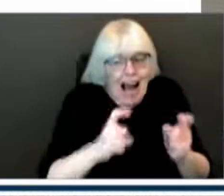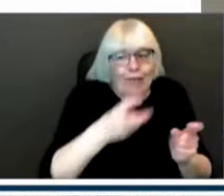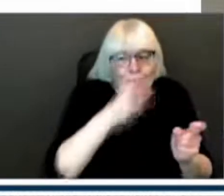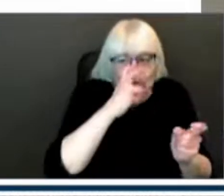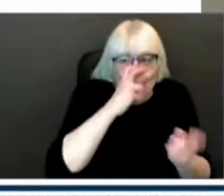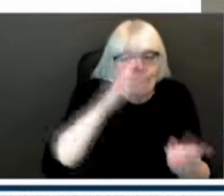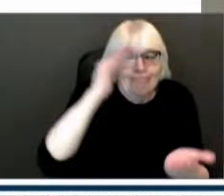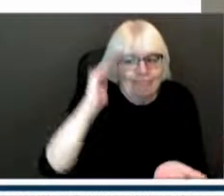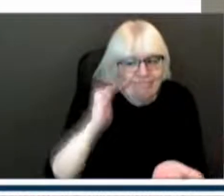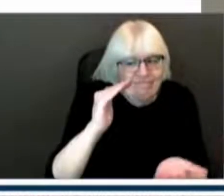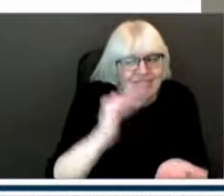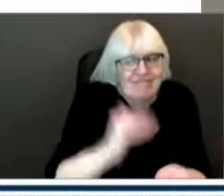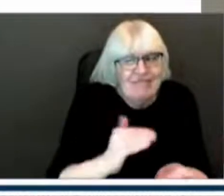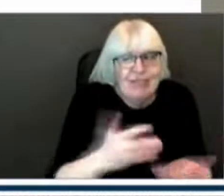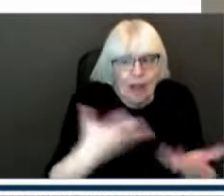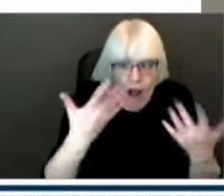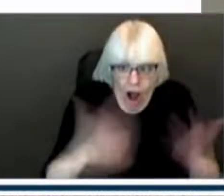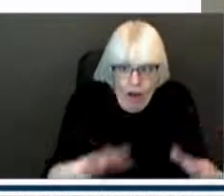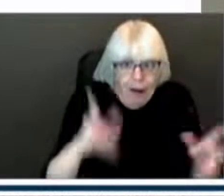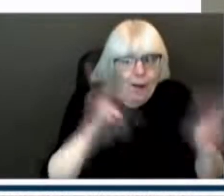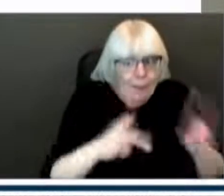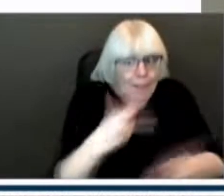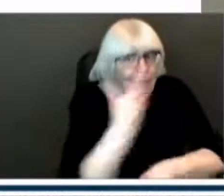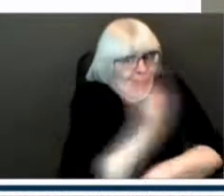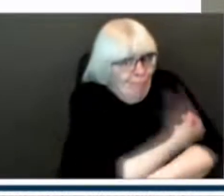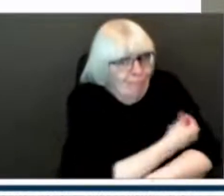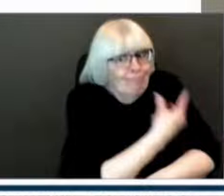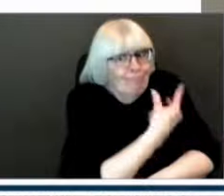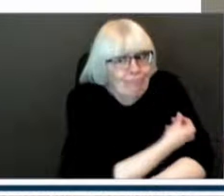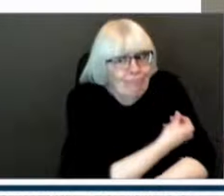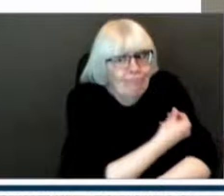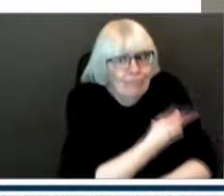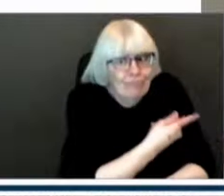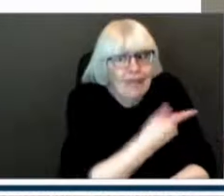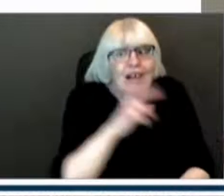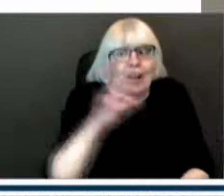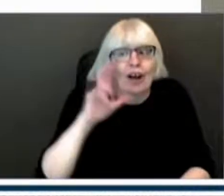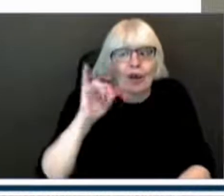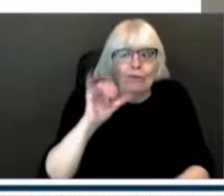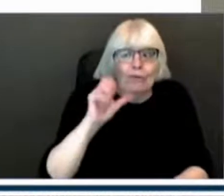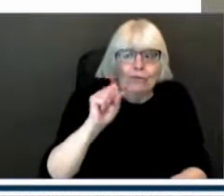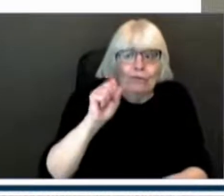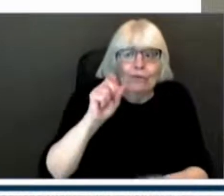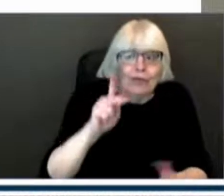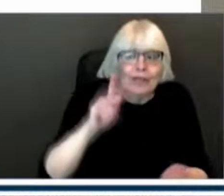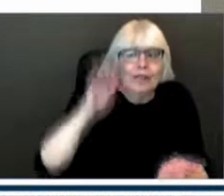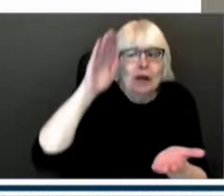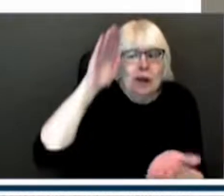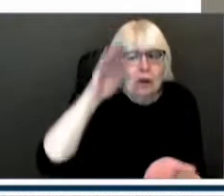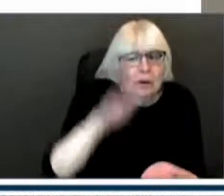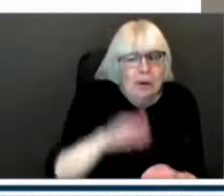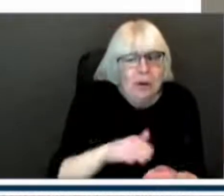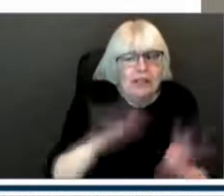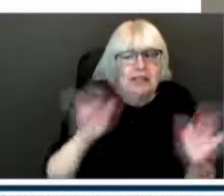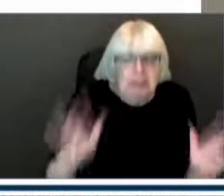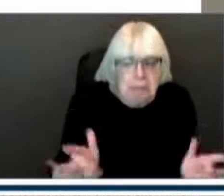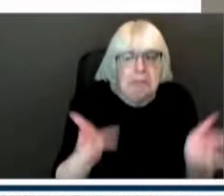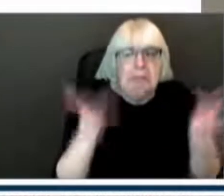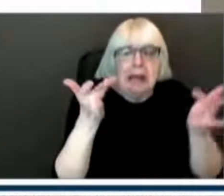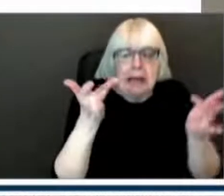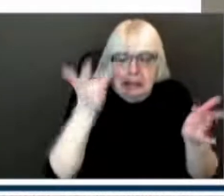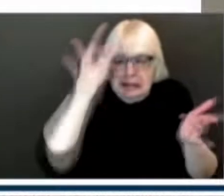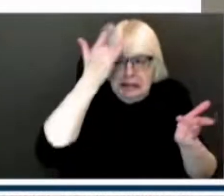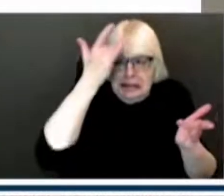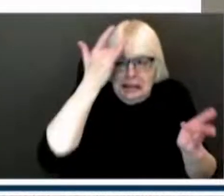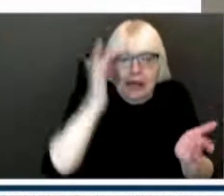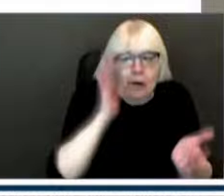severe disease. There are some people that are at much greater risk. So for me, what this calls on, we have to lift the restrictions,